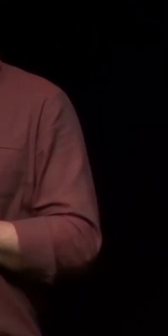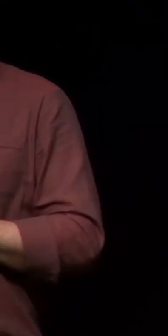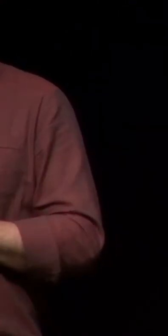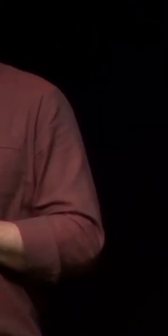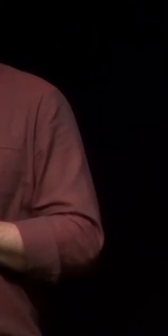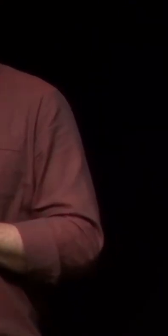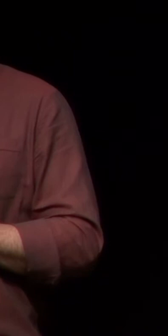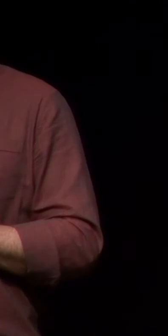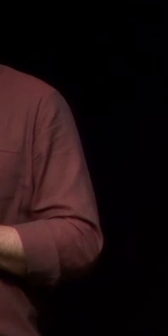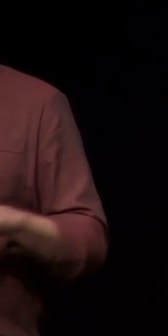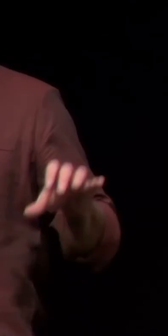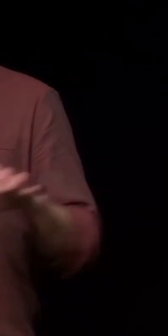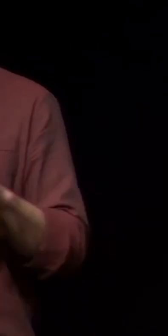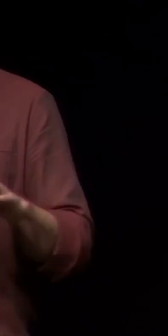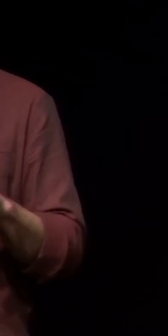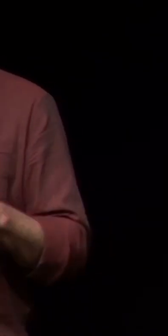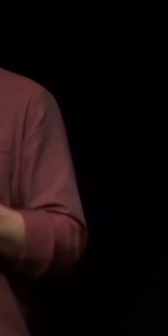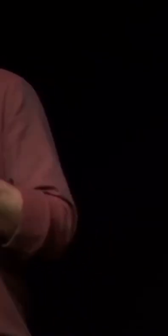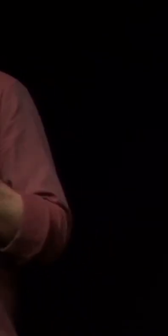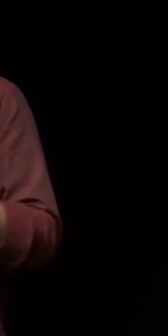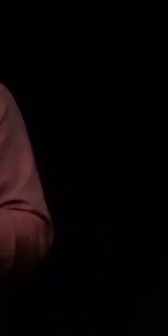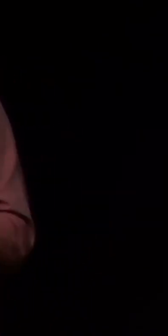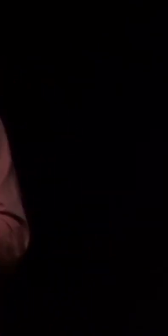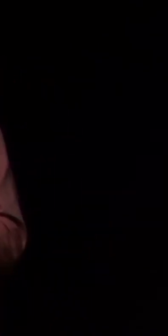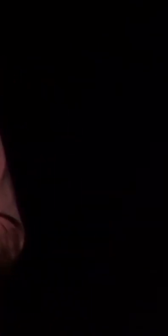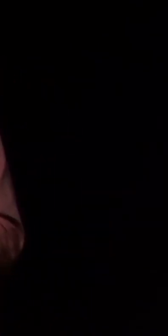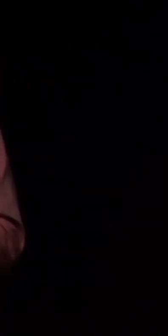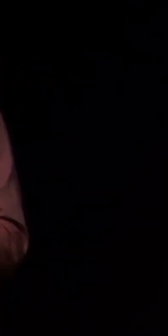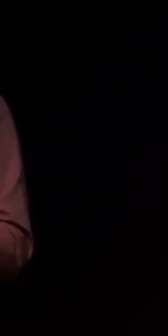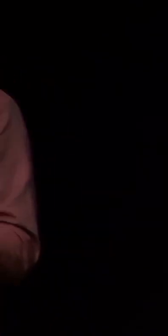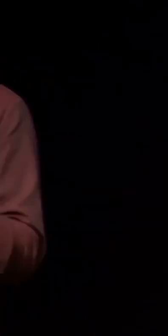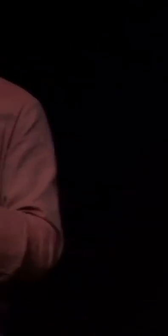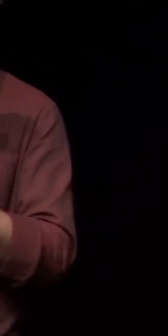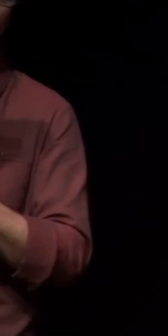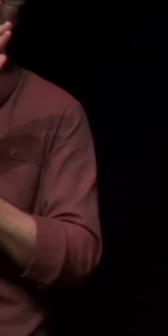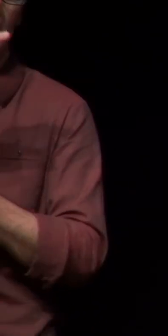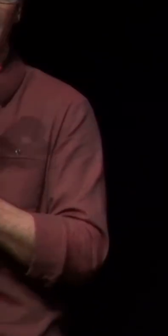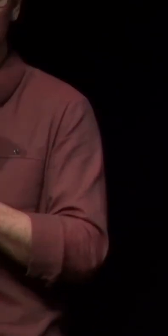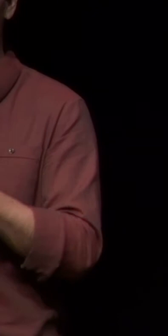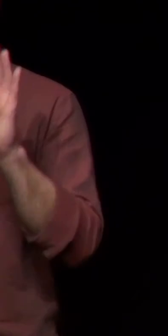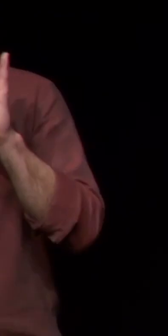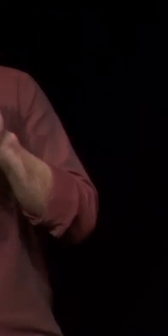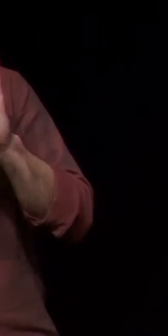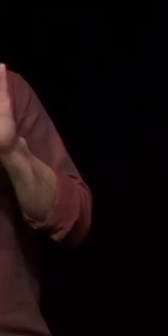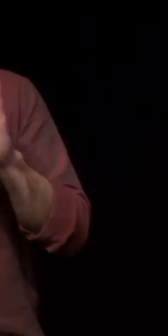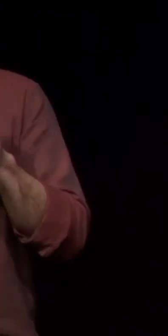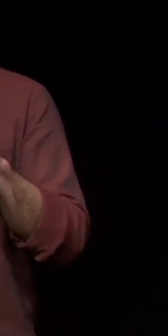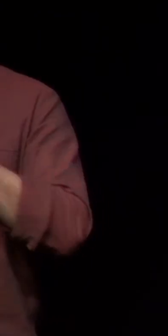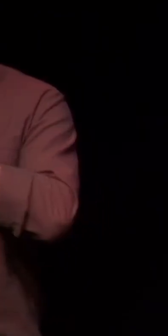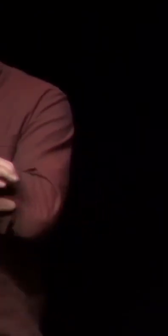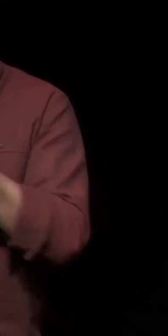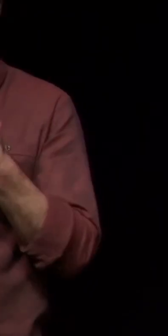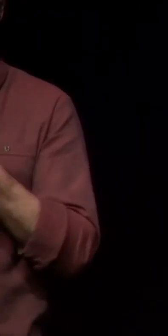about quotas or targets, that's the closest we've got nationally in Canada. It's enshrined in the Charter of Rights,